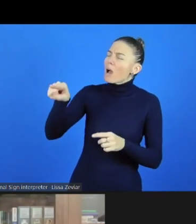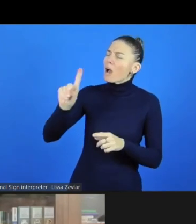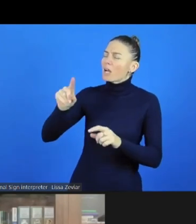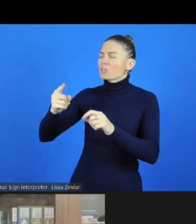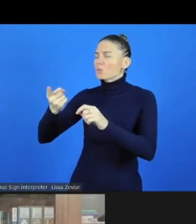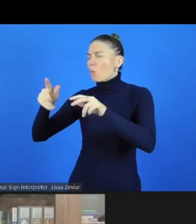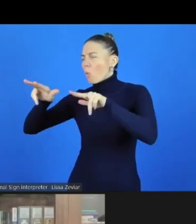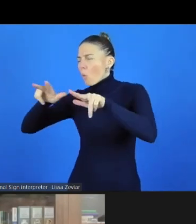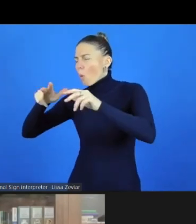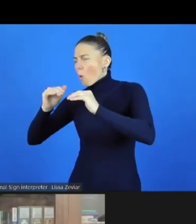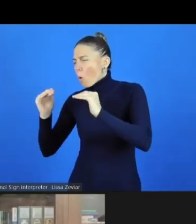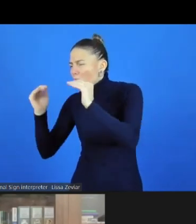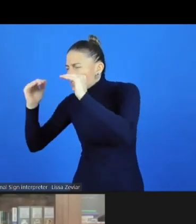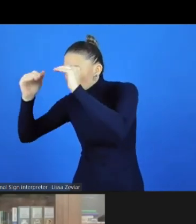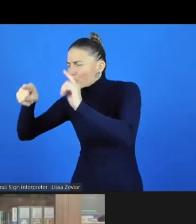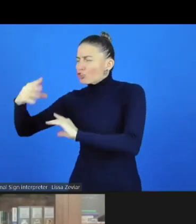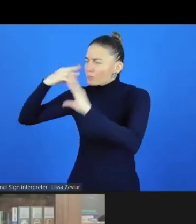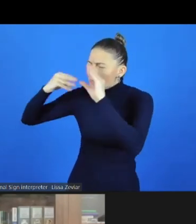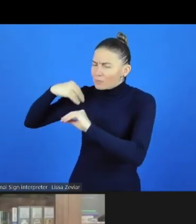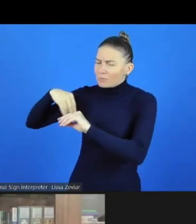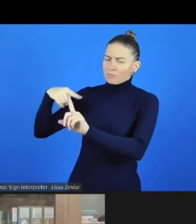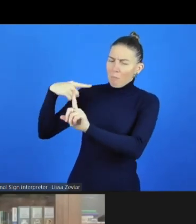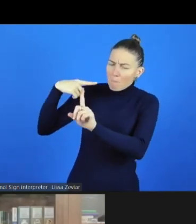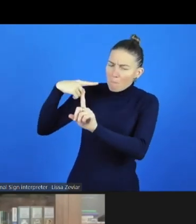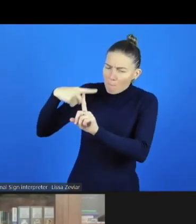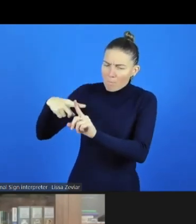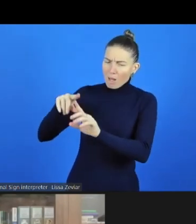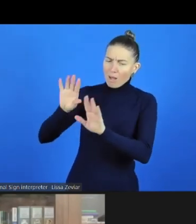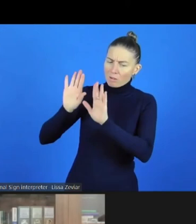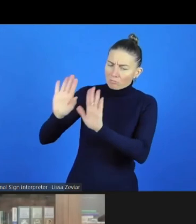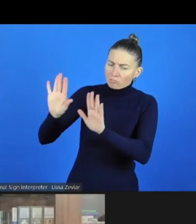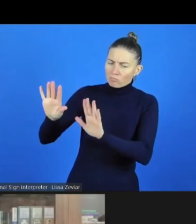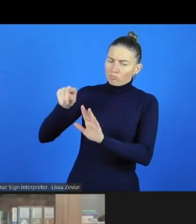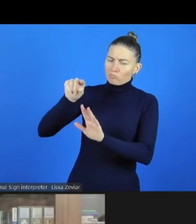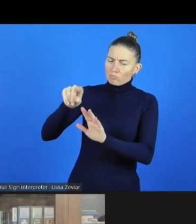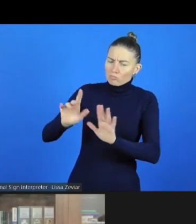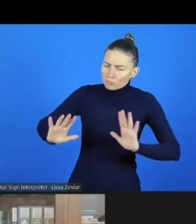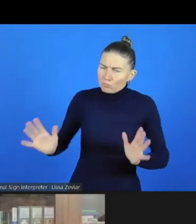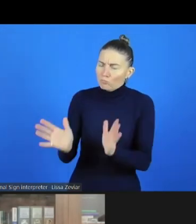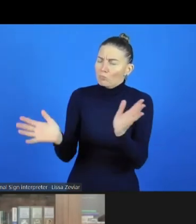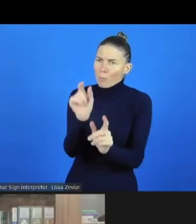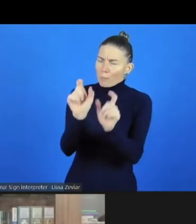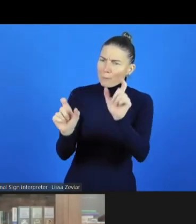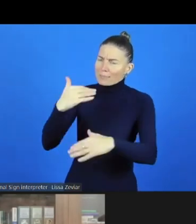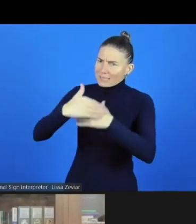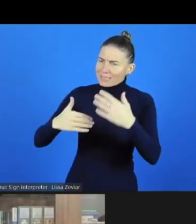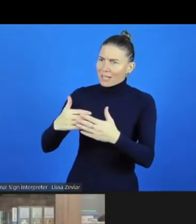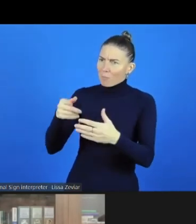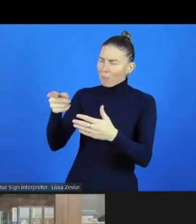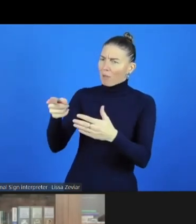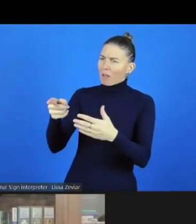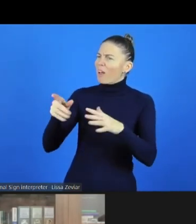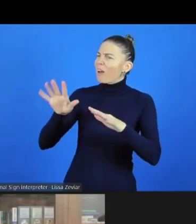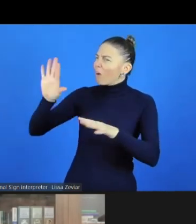in promoting disability inclusion in the workplace by supporting people with disabilities to have the right skills and